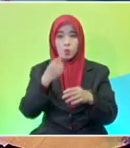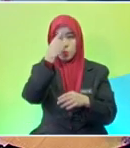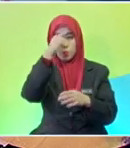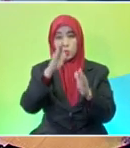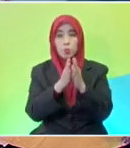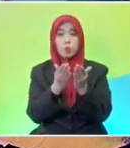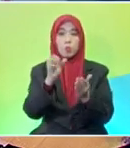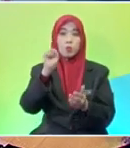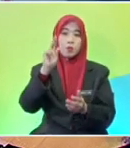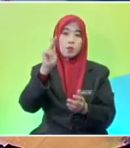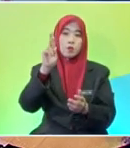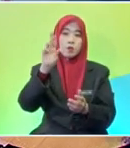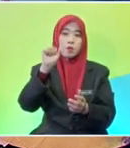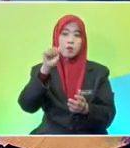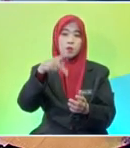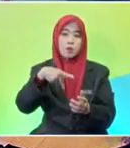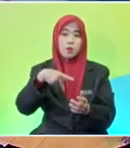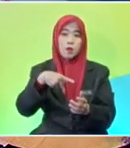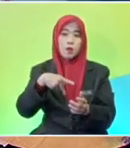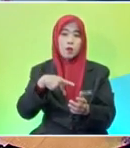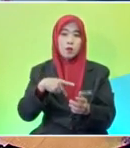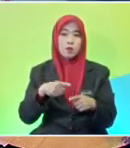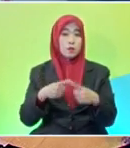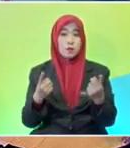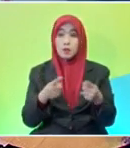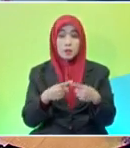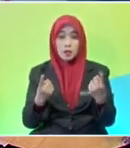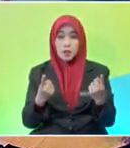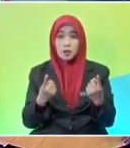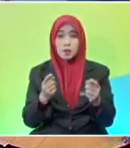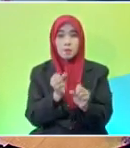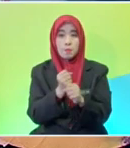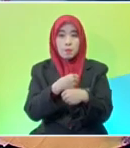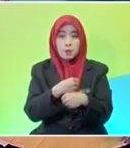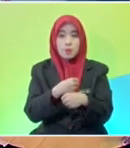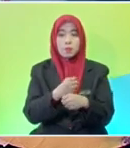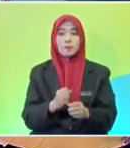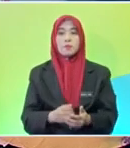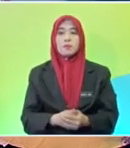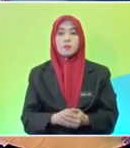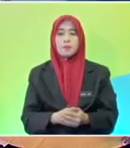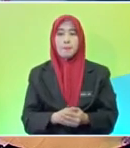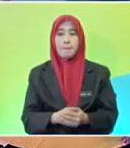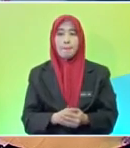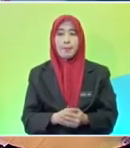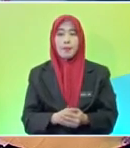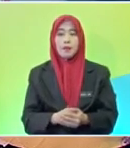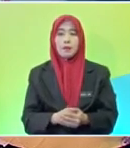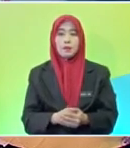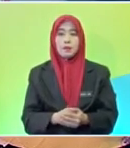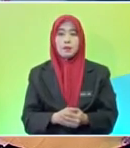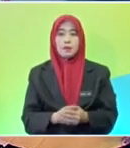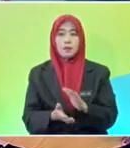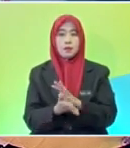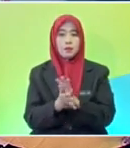you have a something different shape like this. You see here? Oh, there are different shapes. You can open it up. That's interesting. Can I just